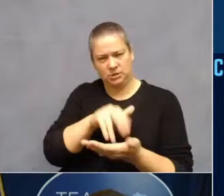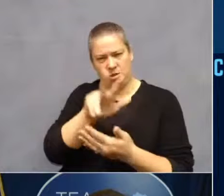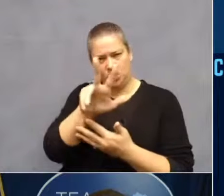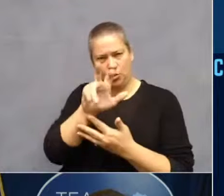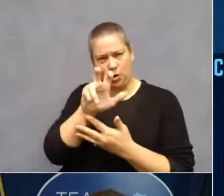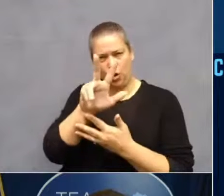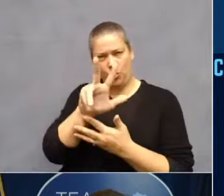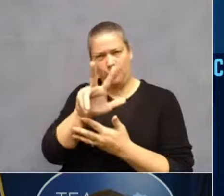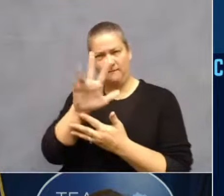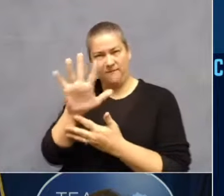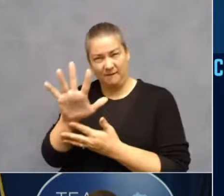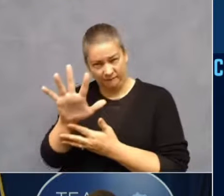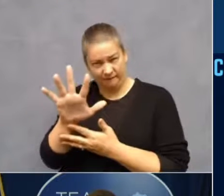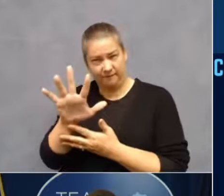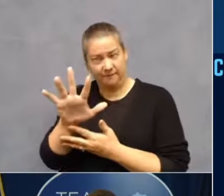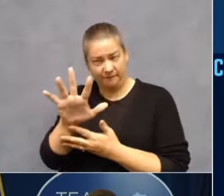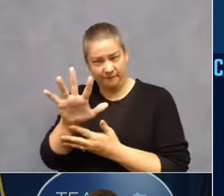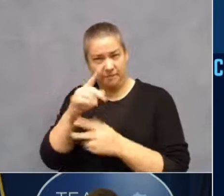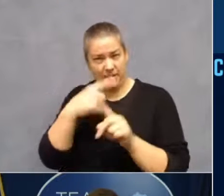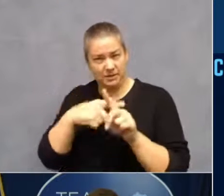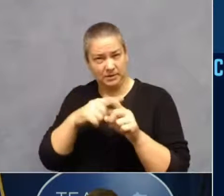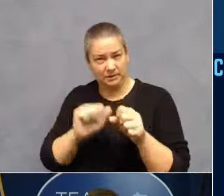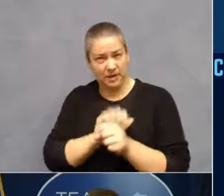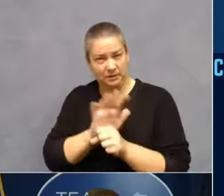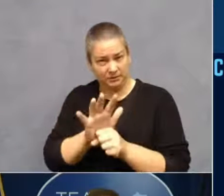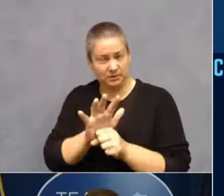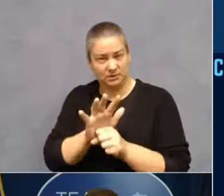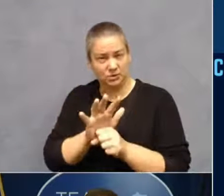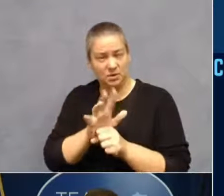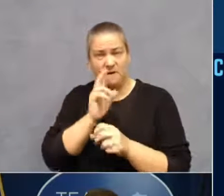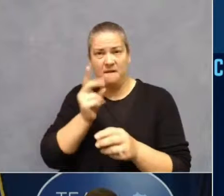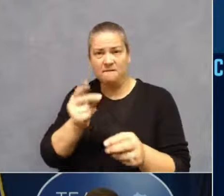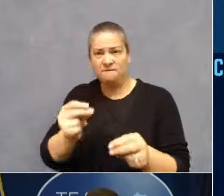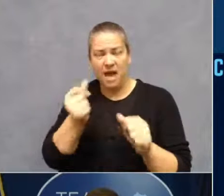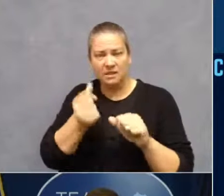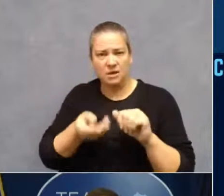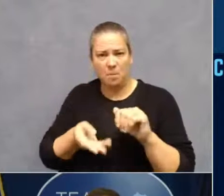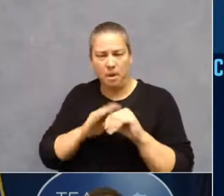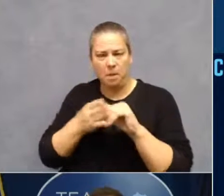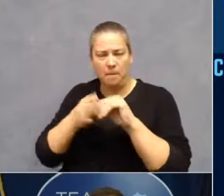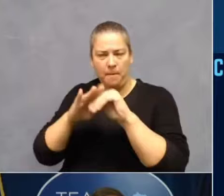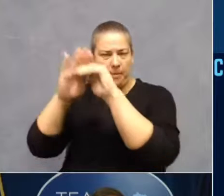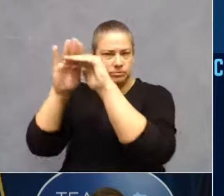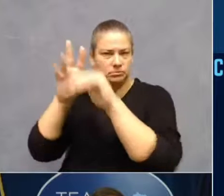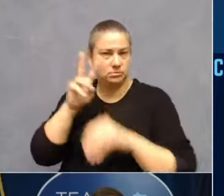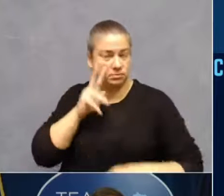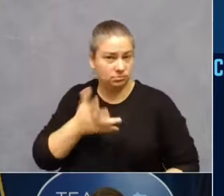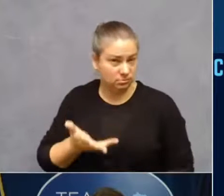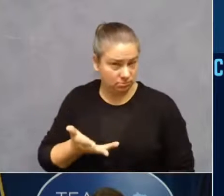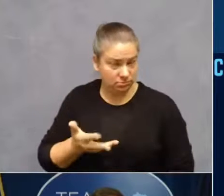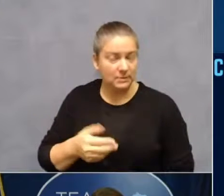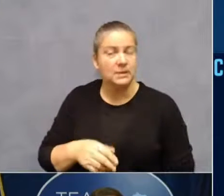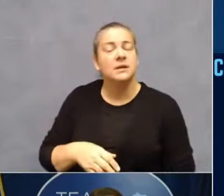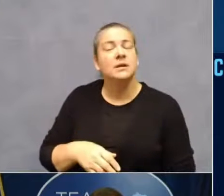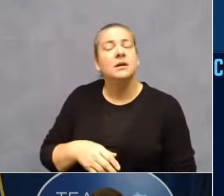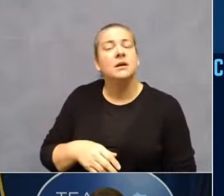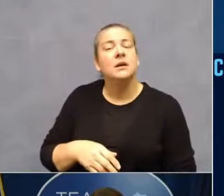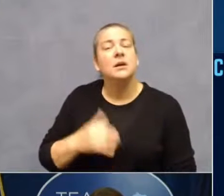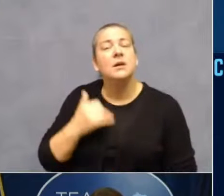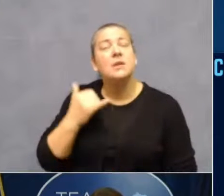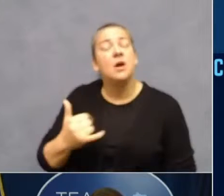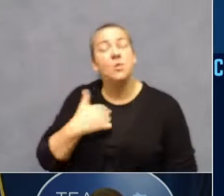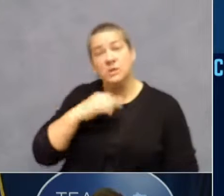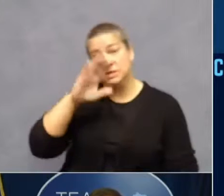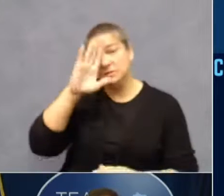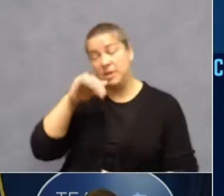9,335 cases. Look at how quickly it grew and by how much. I'm here to tell you that we expect this week's